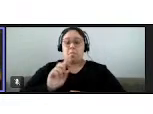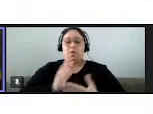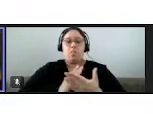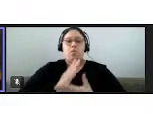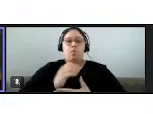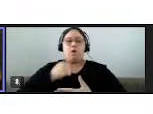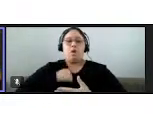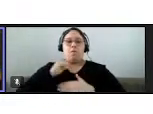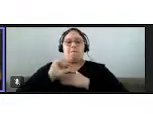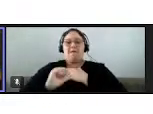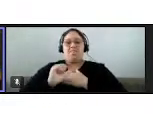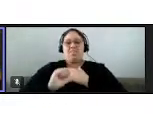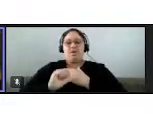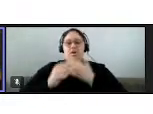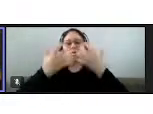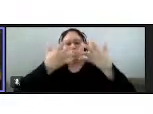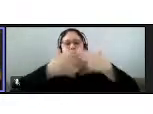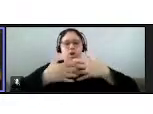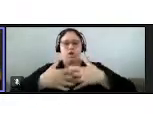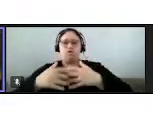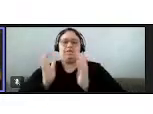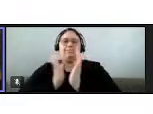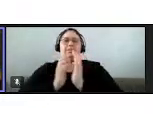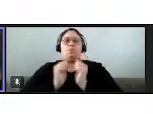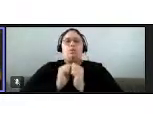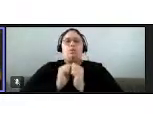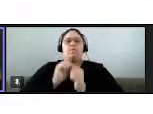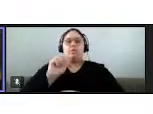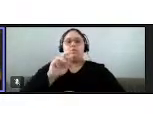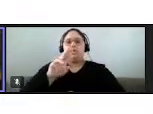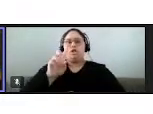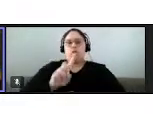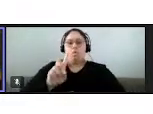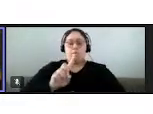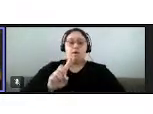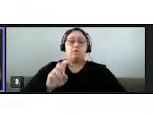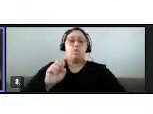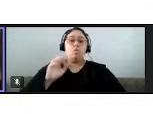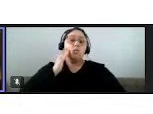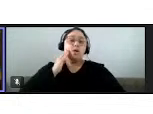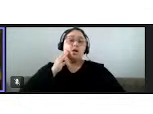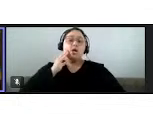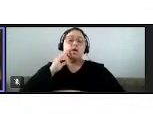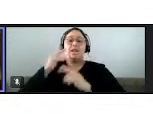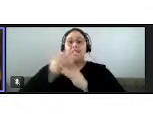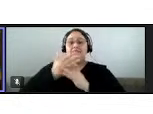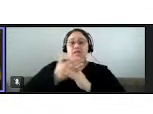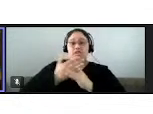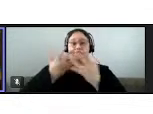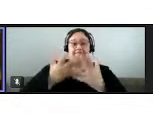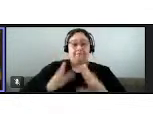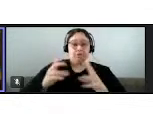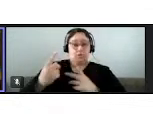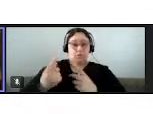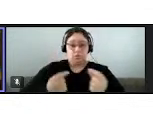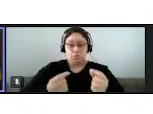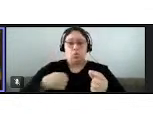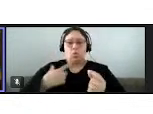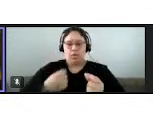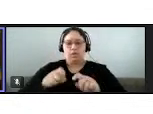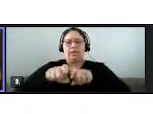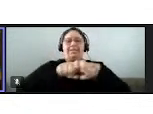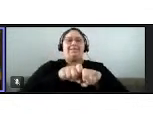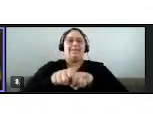our monthly coordination meetings with Mr. Doman. Once the intervention have been done, we will do a test